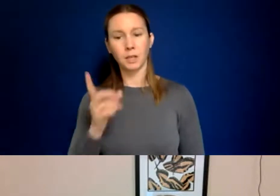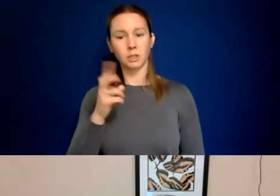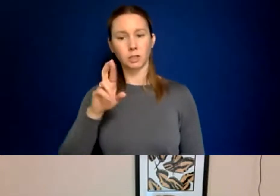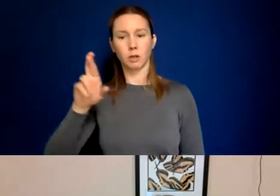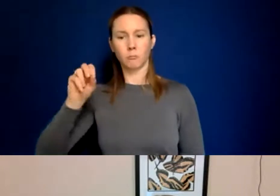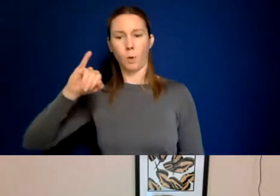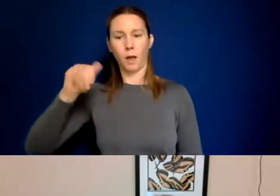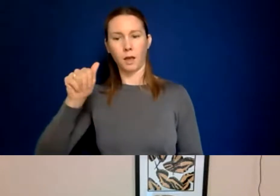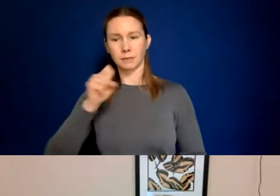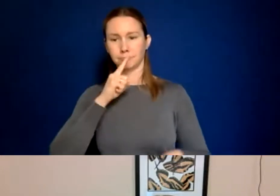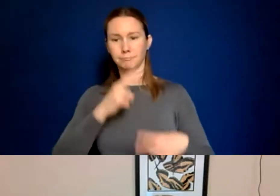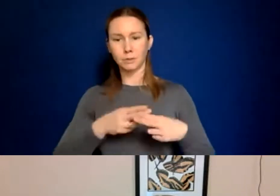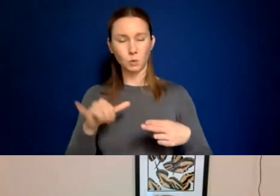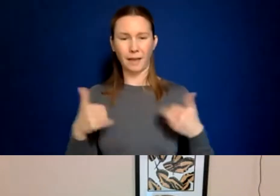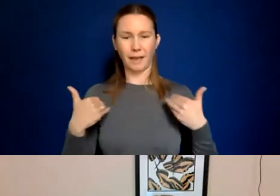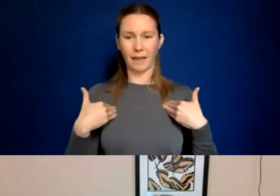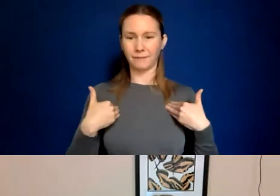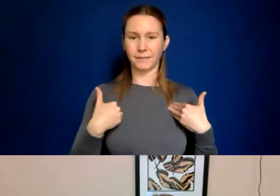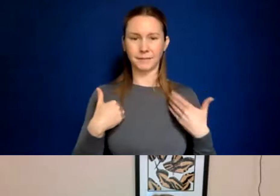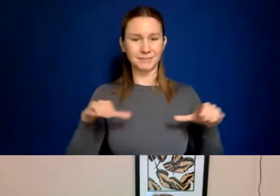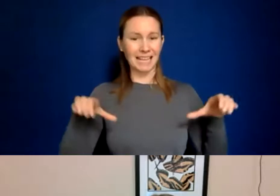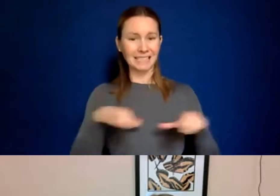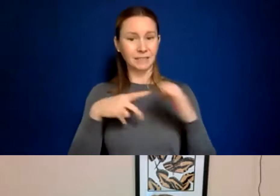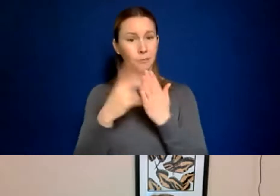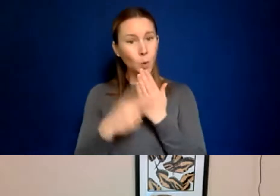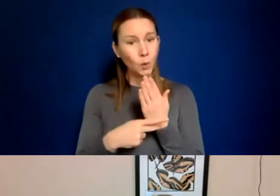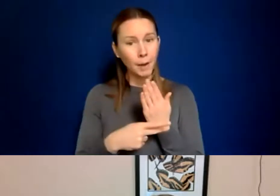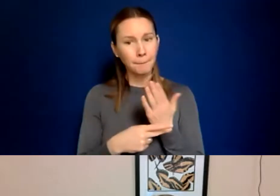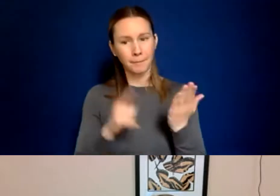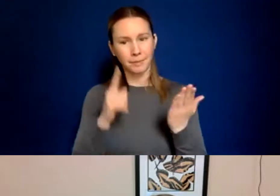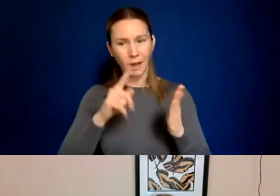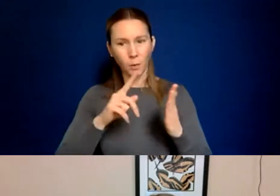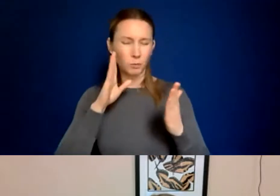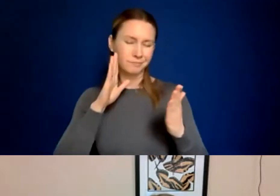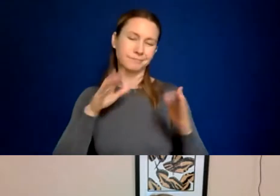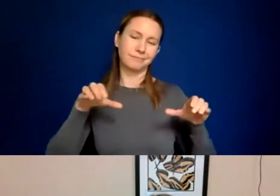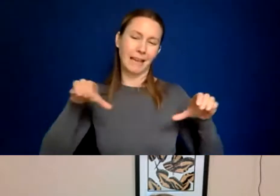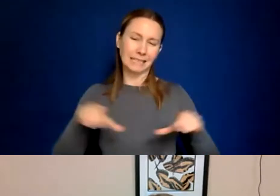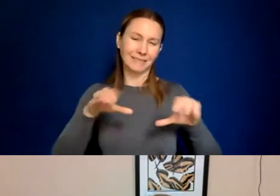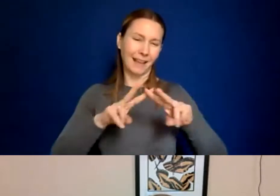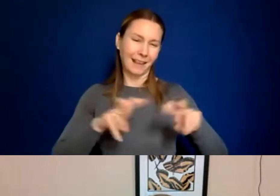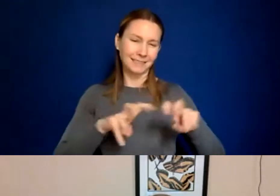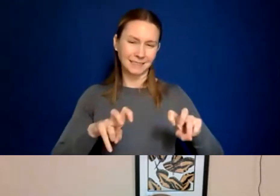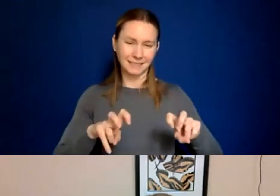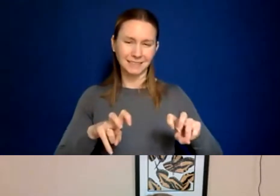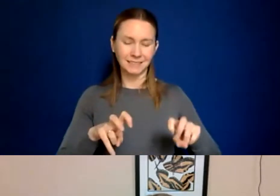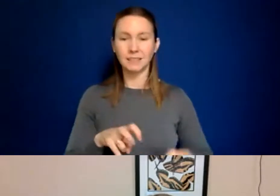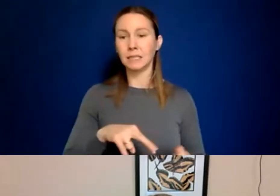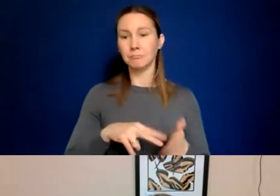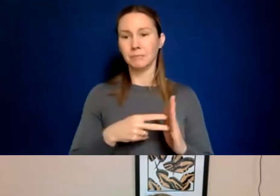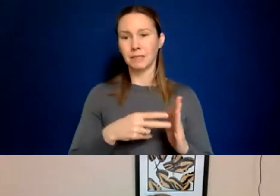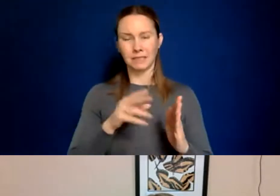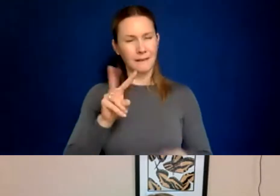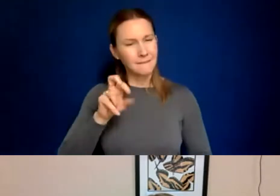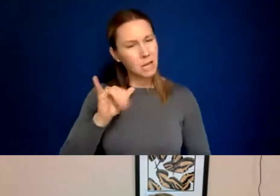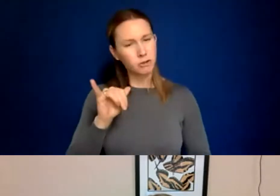activity program, which kind of, that looks at people's, like I said, that activity analysis portion, but kind of being very personal